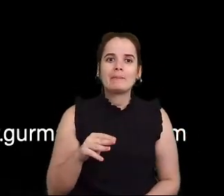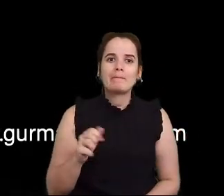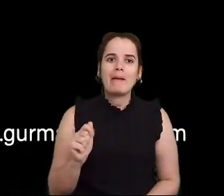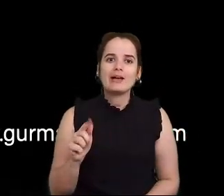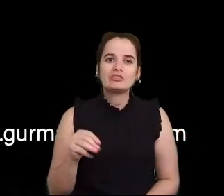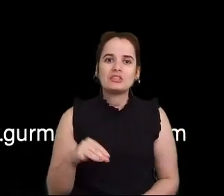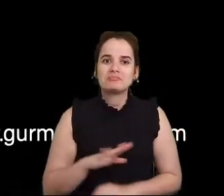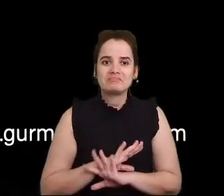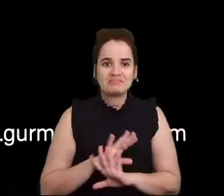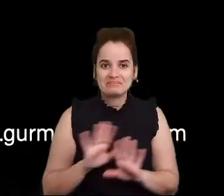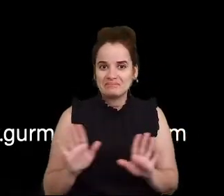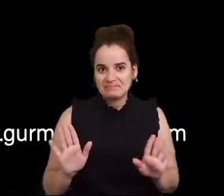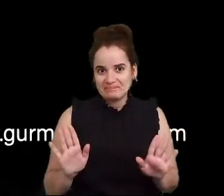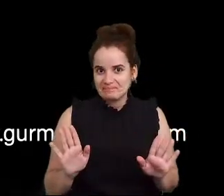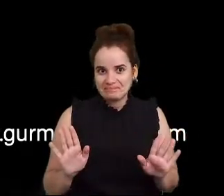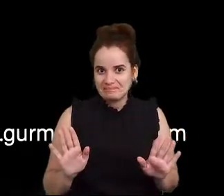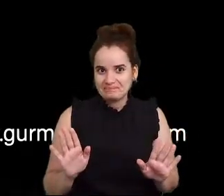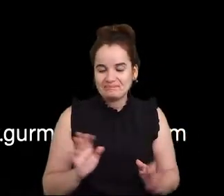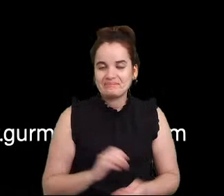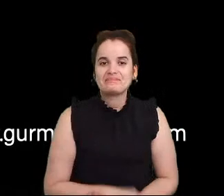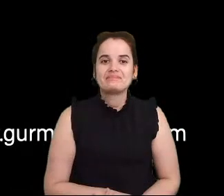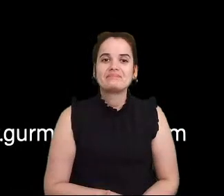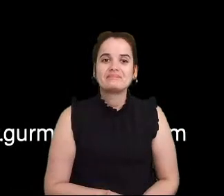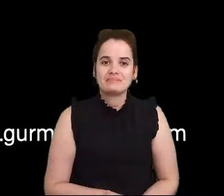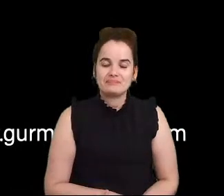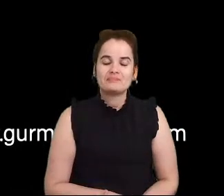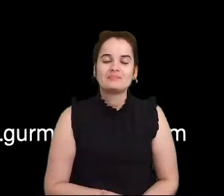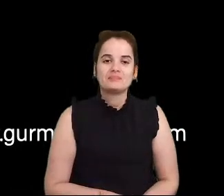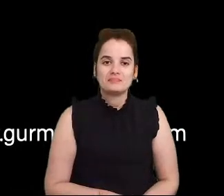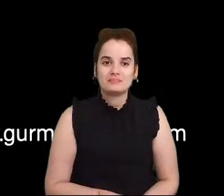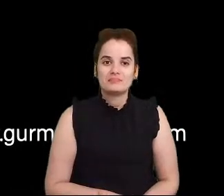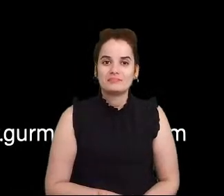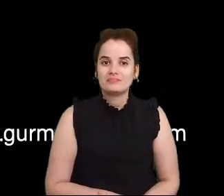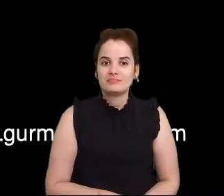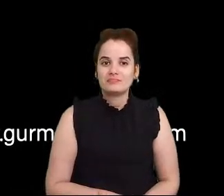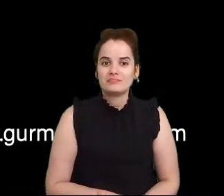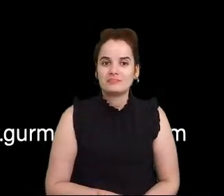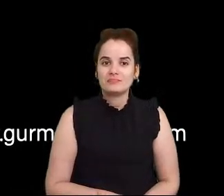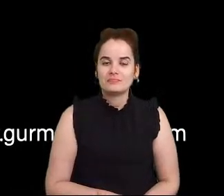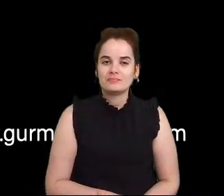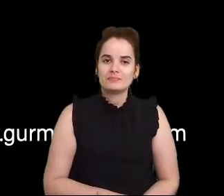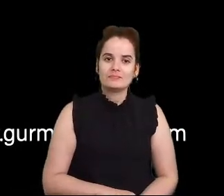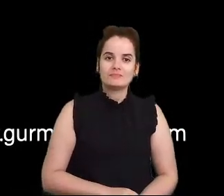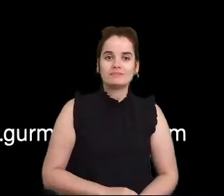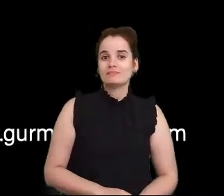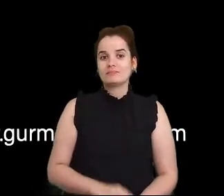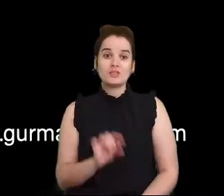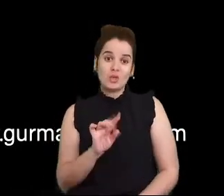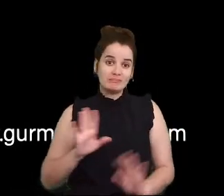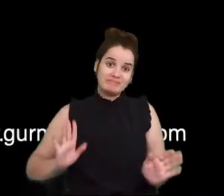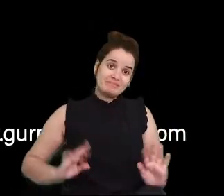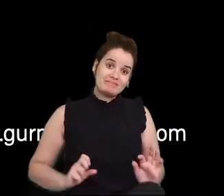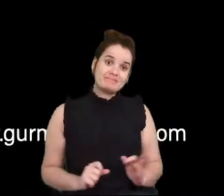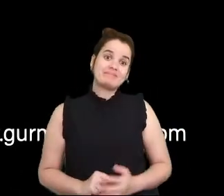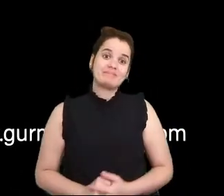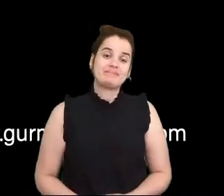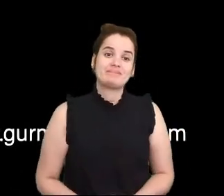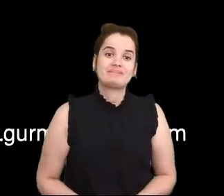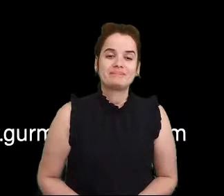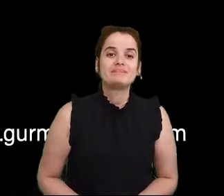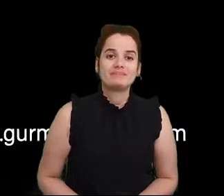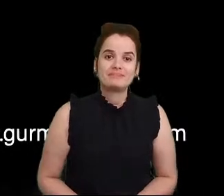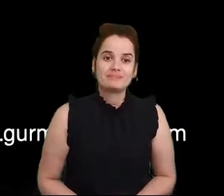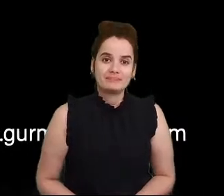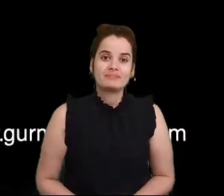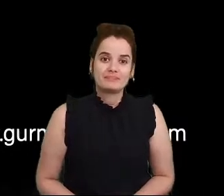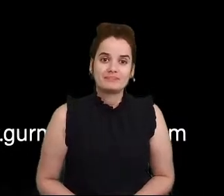is something that lacks across the board. Most of my work is not accessible at all. If you hooked up a screen